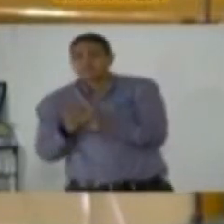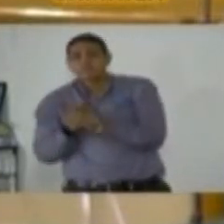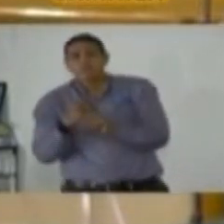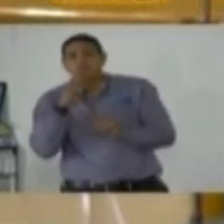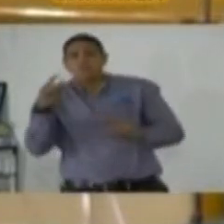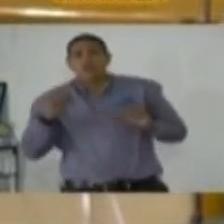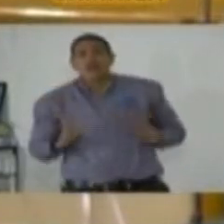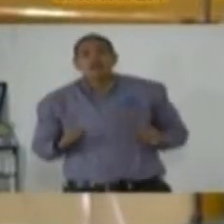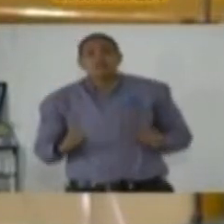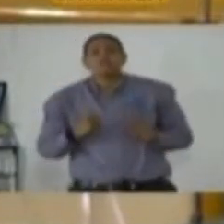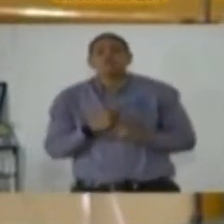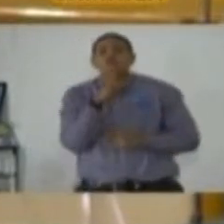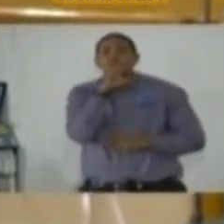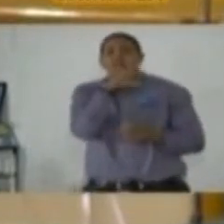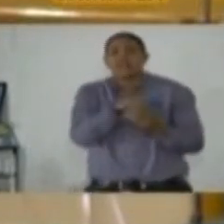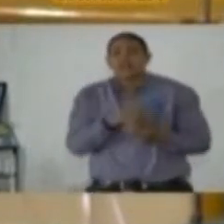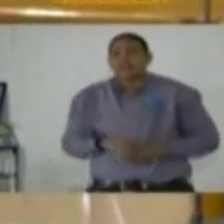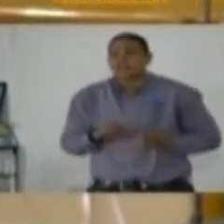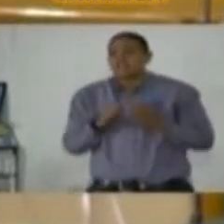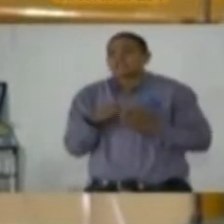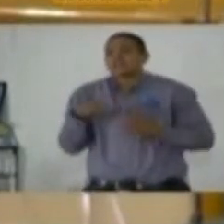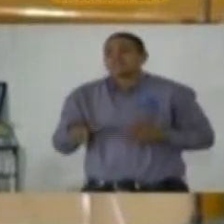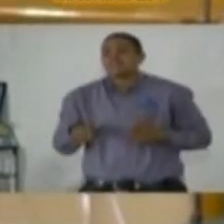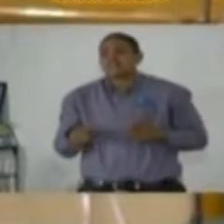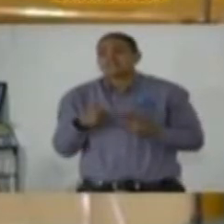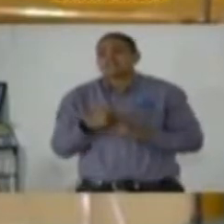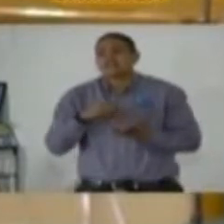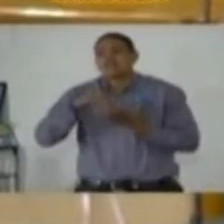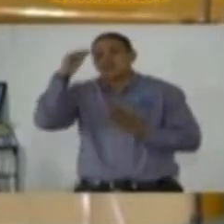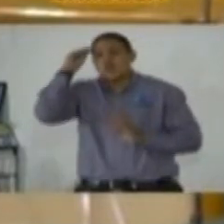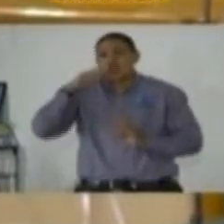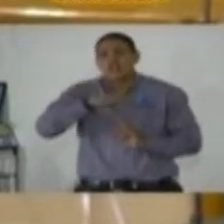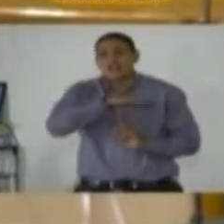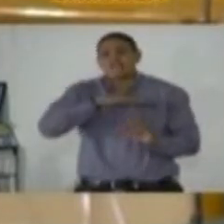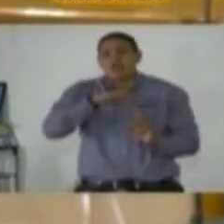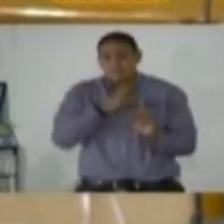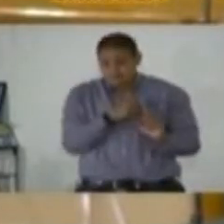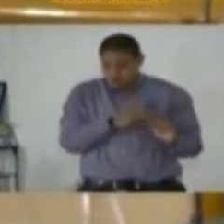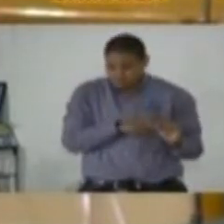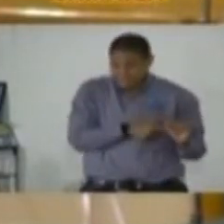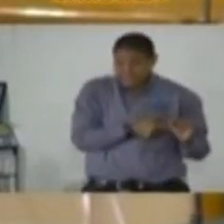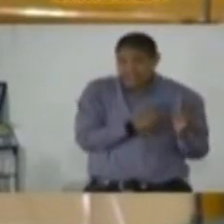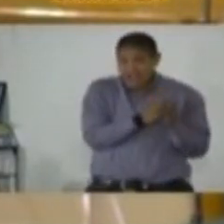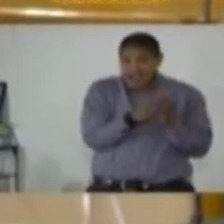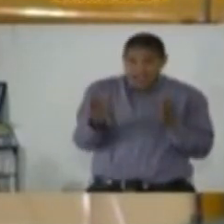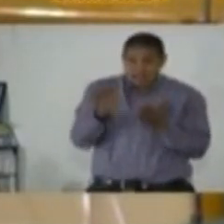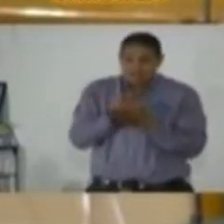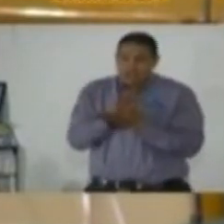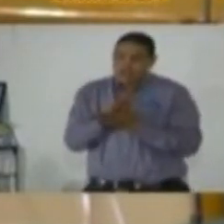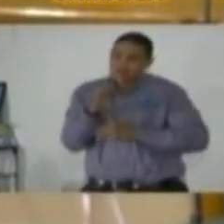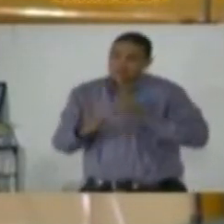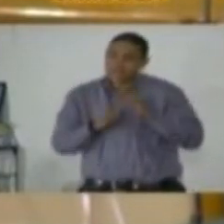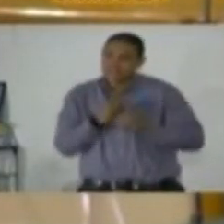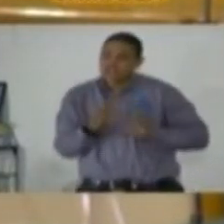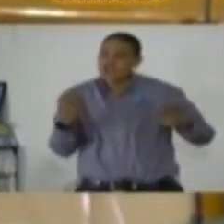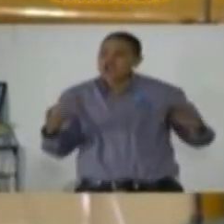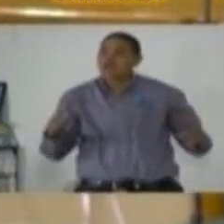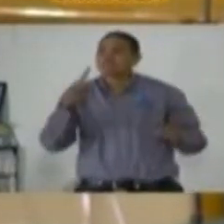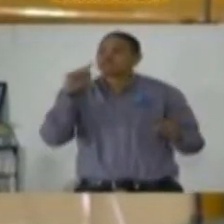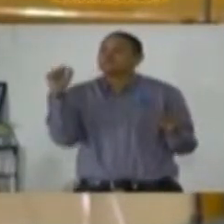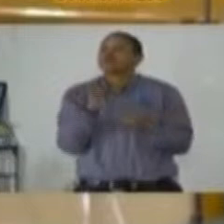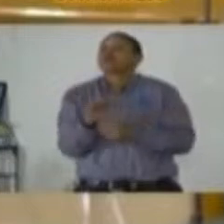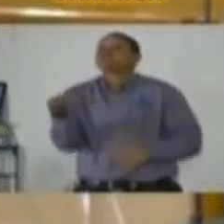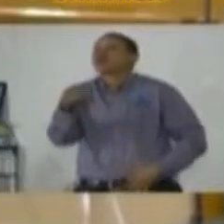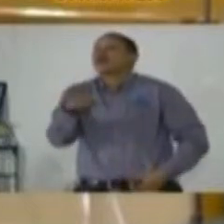enabled to be engaged in face-to-face learning environment almost from the start of the academic year. To ensure that